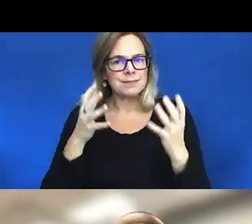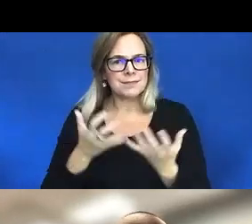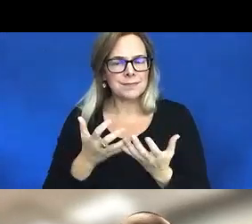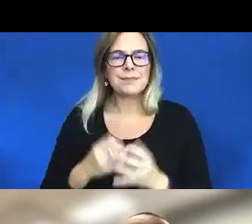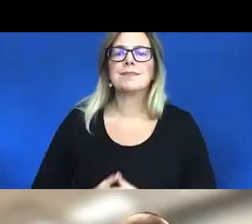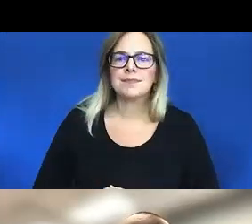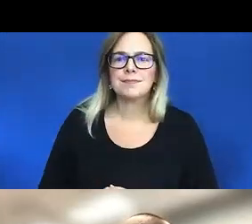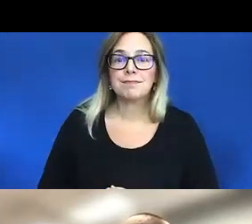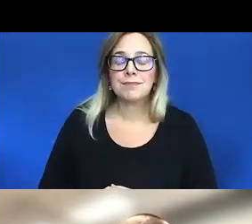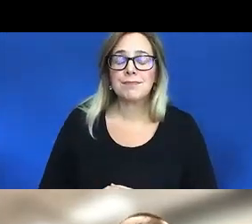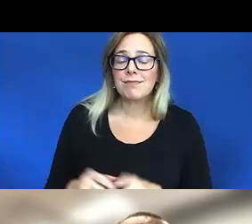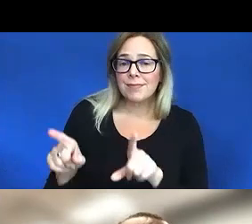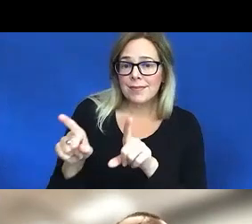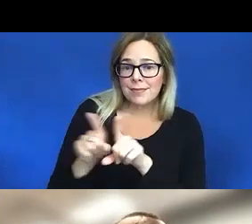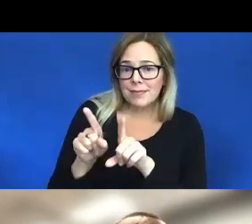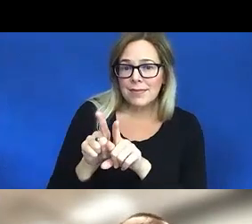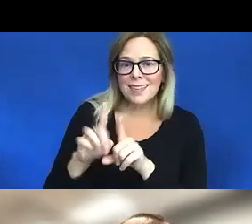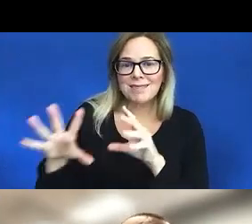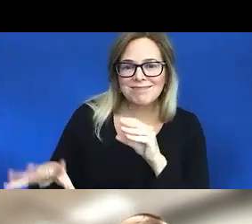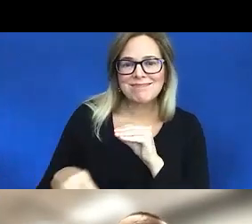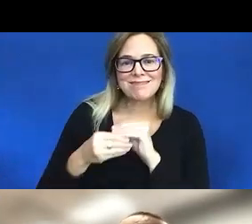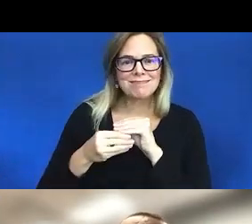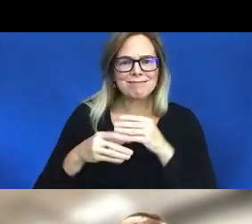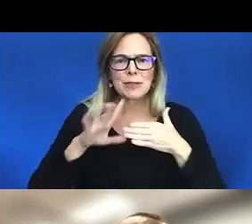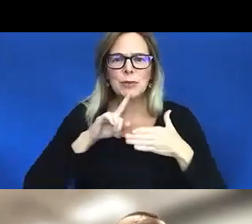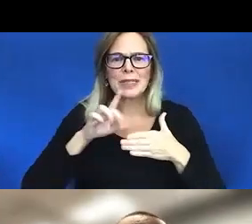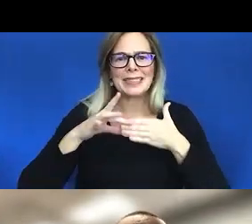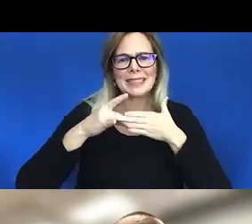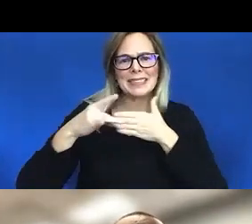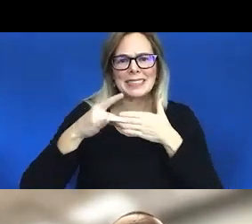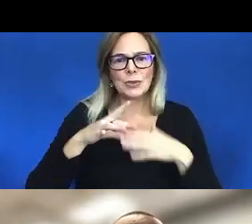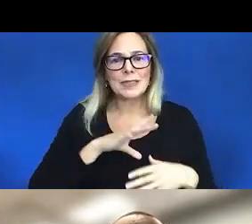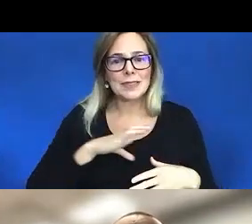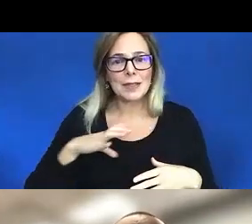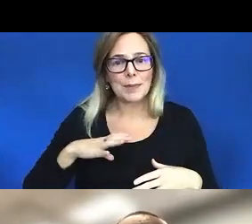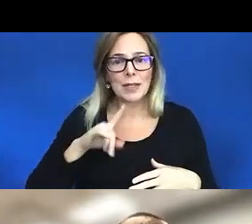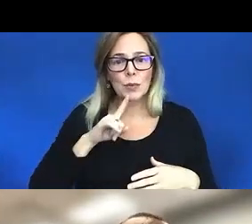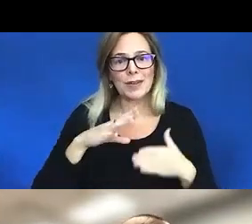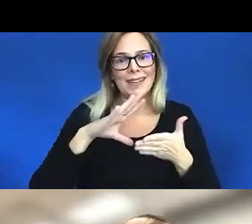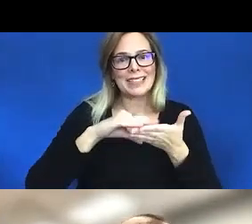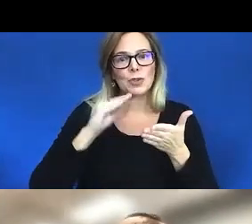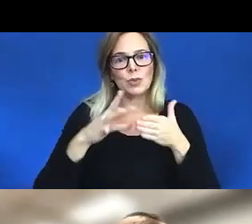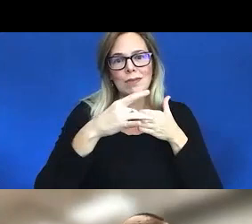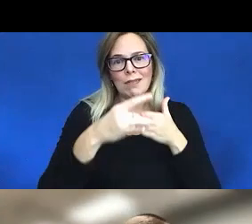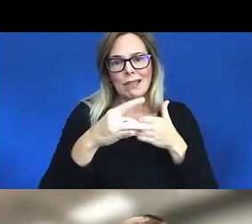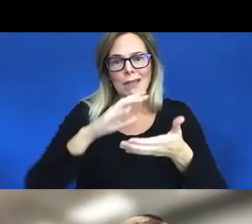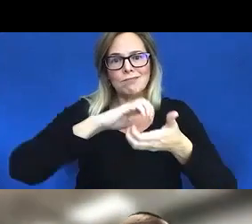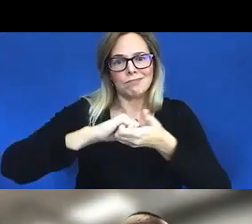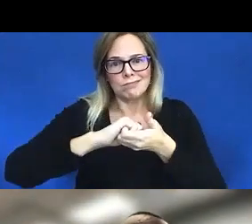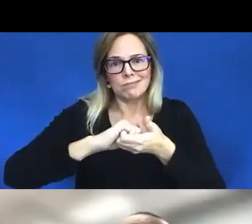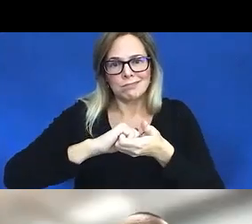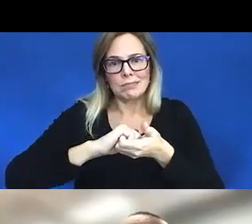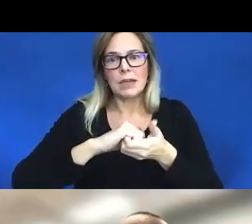formed a medical well-being steering committee. It's a student-led partnership with our M Home, using a very intentional and proactive